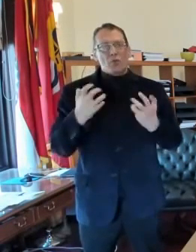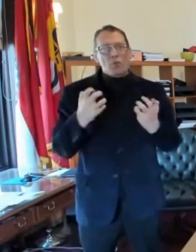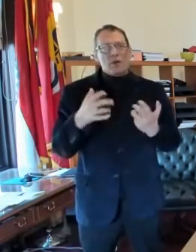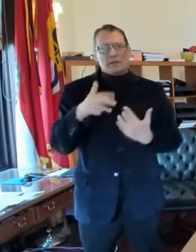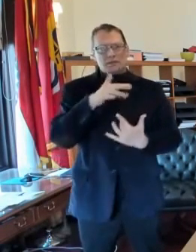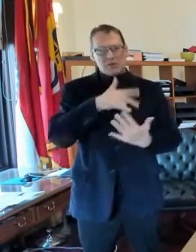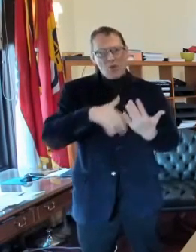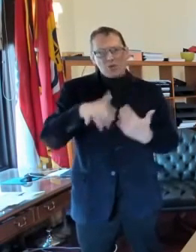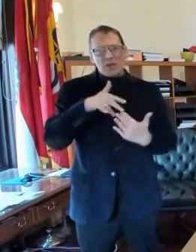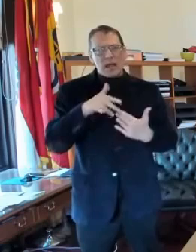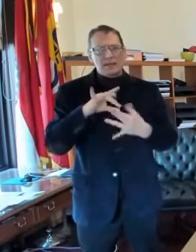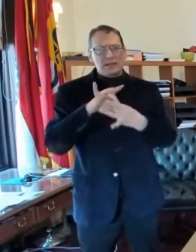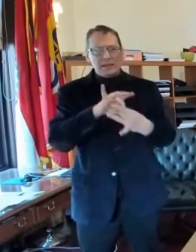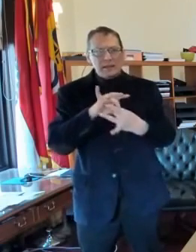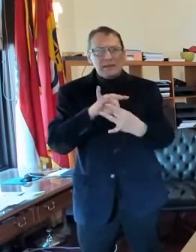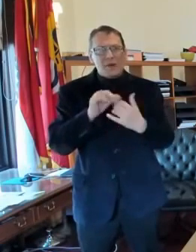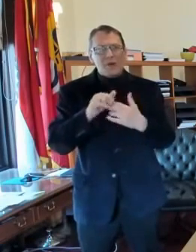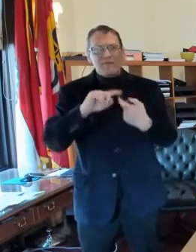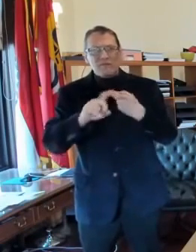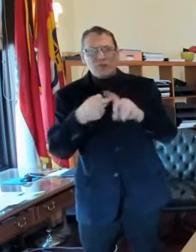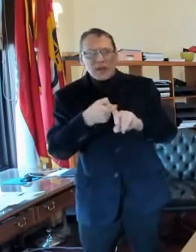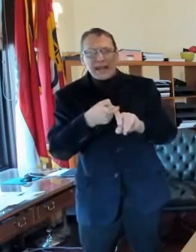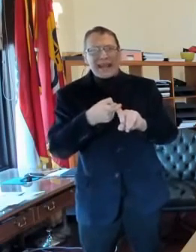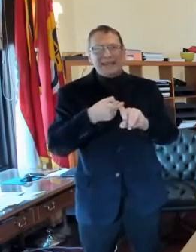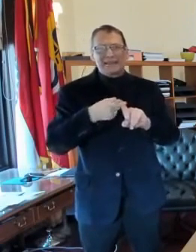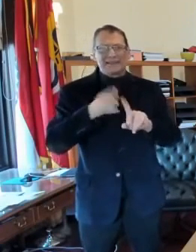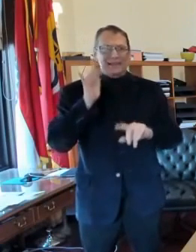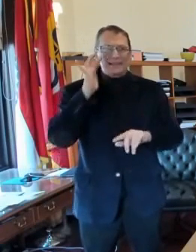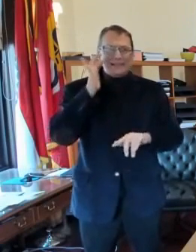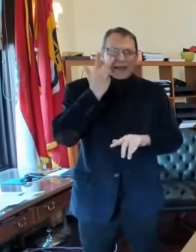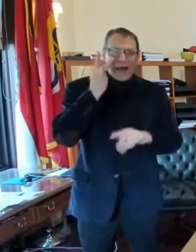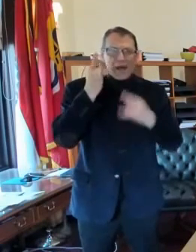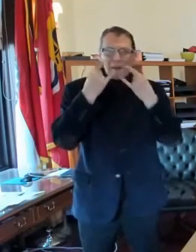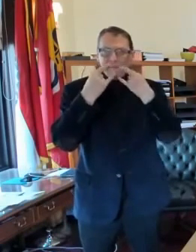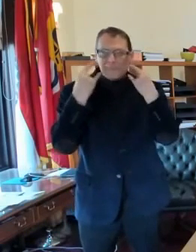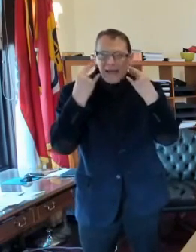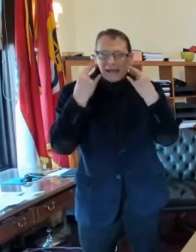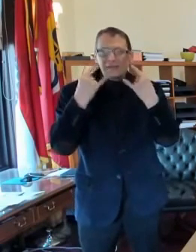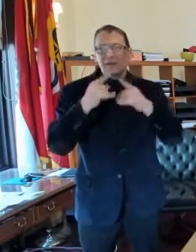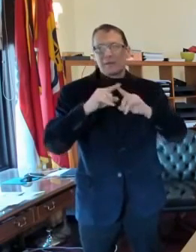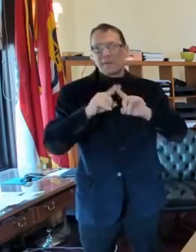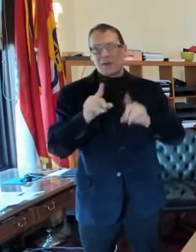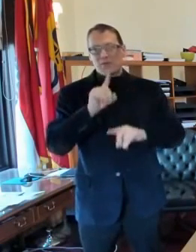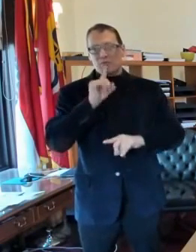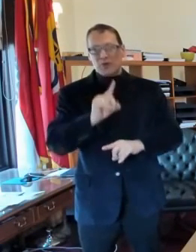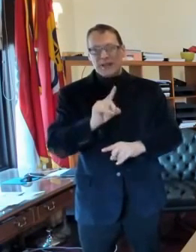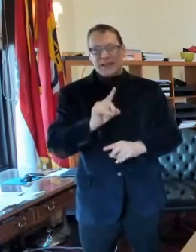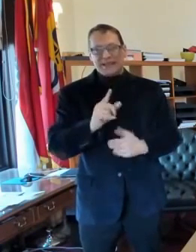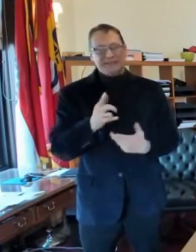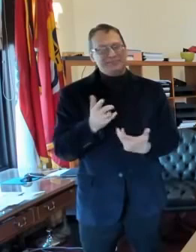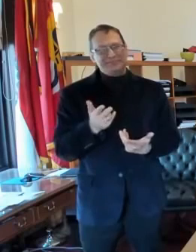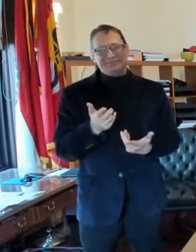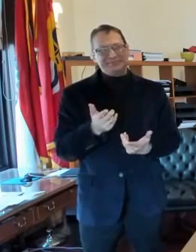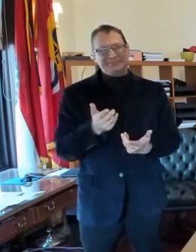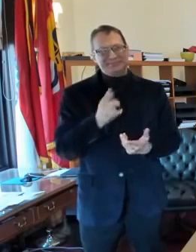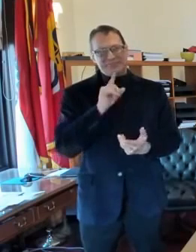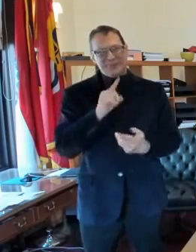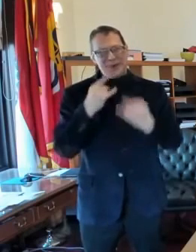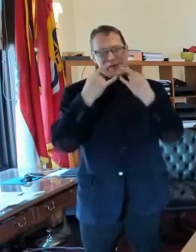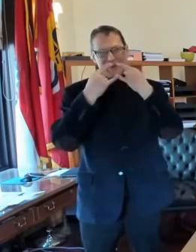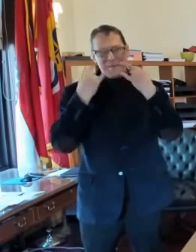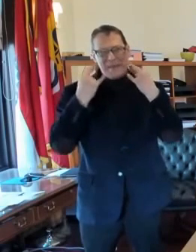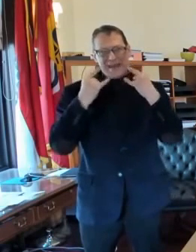We want to be with our friends. We're tired of wearing the mask, but it's not that big of a